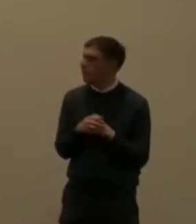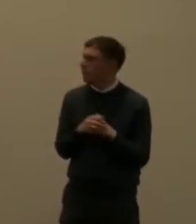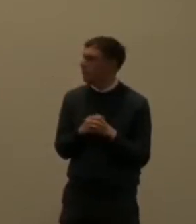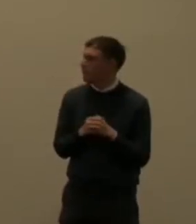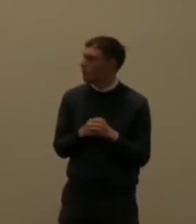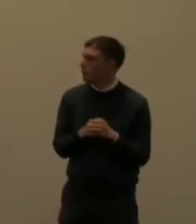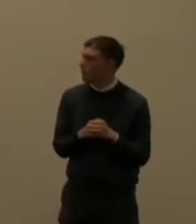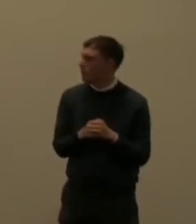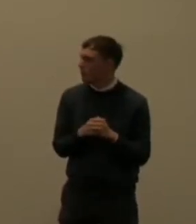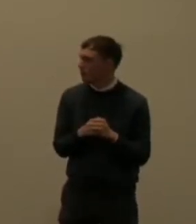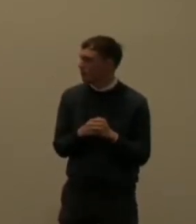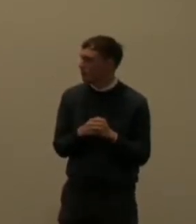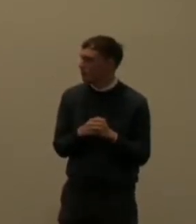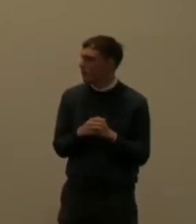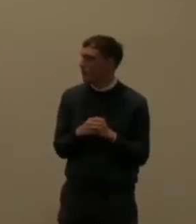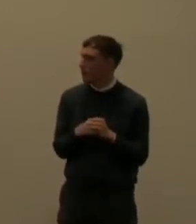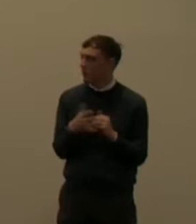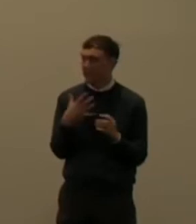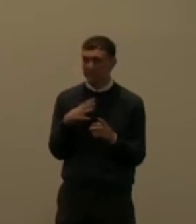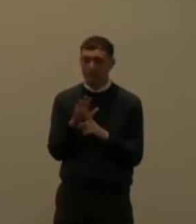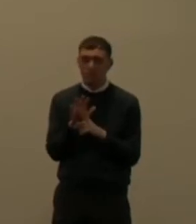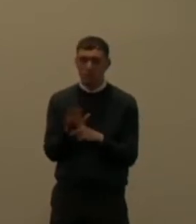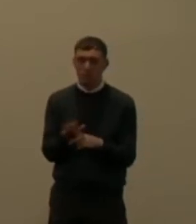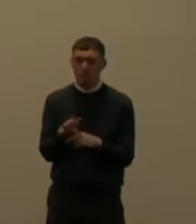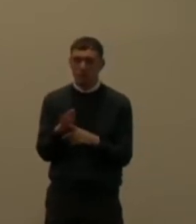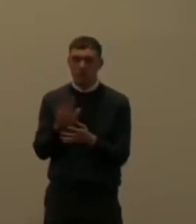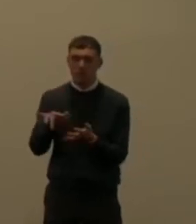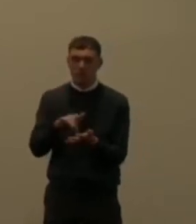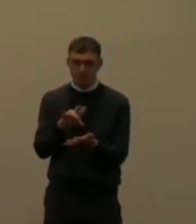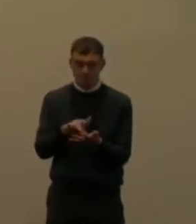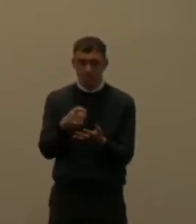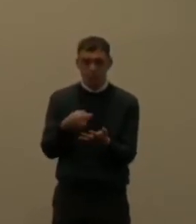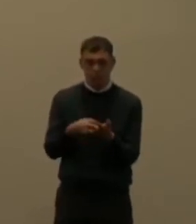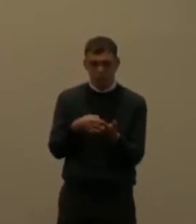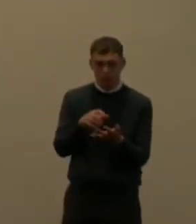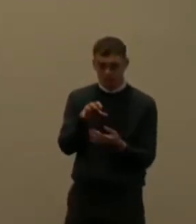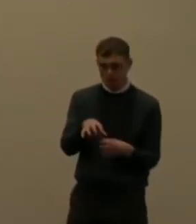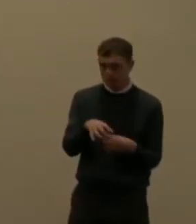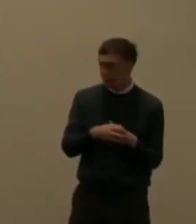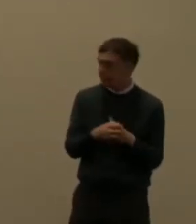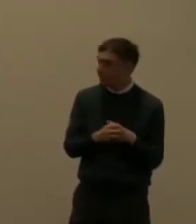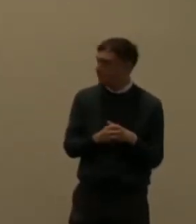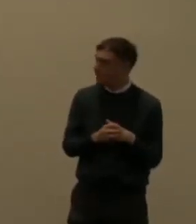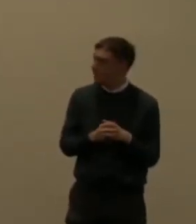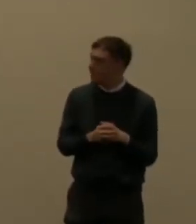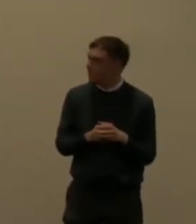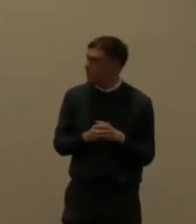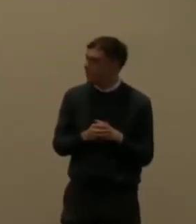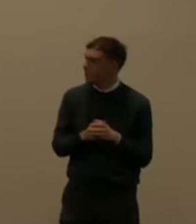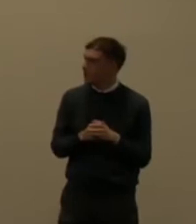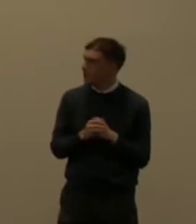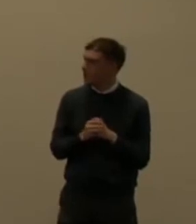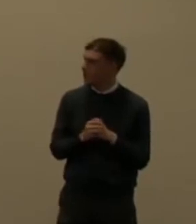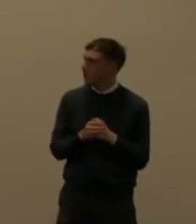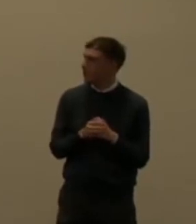some Git commands, I'm just pushing it to my central repository. So let me just trigger it. And this is,